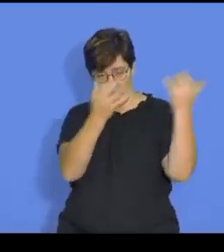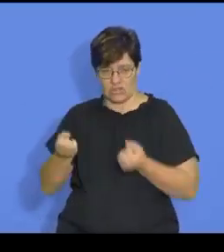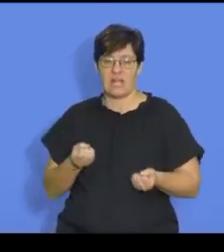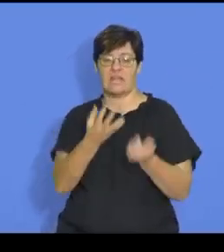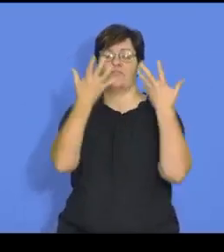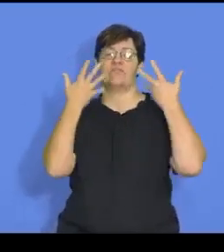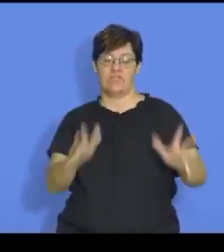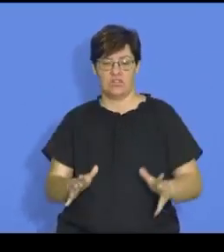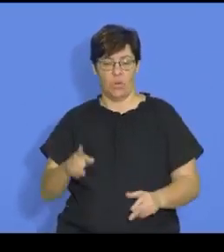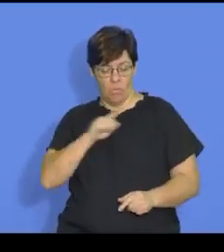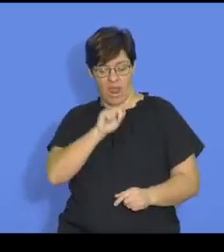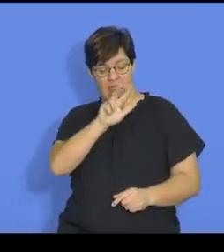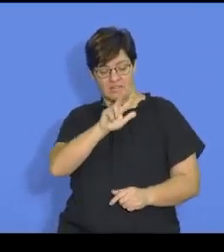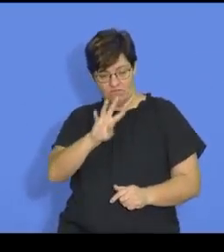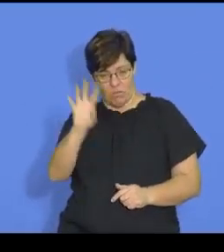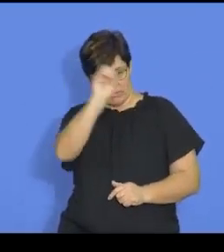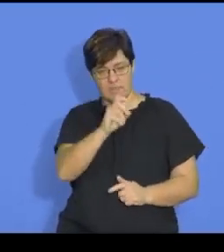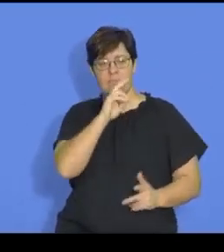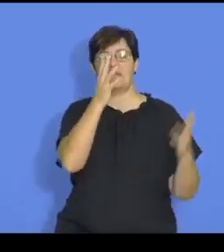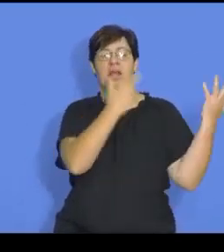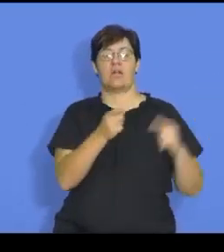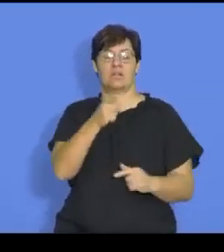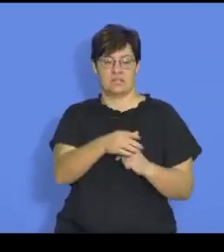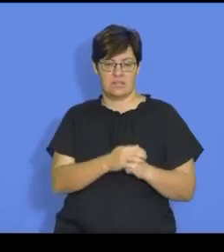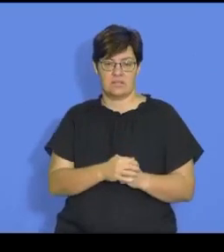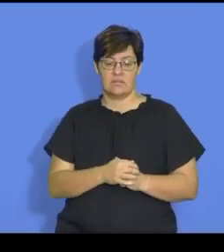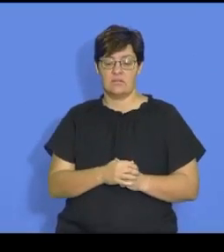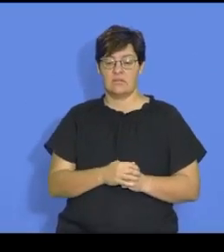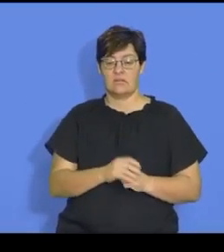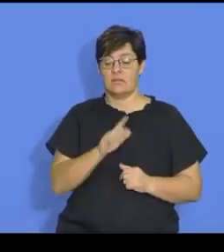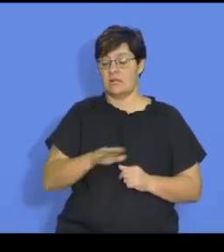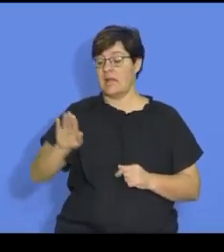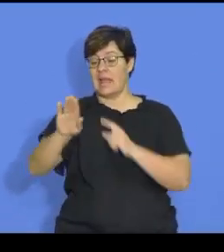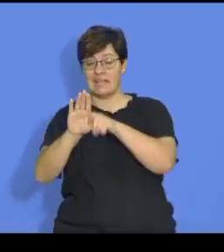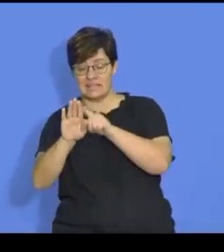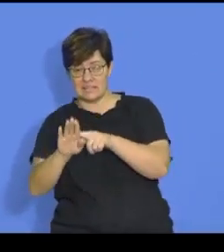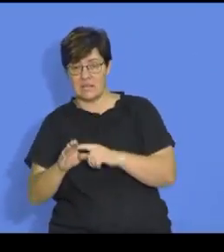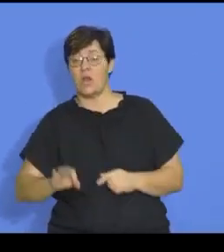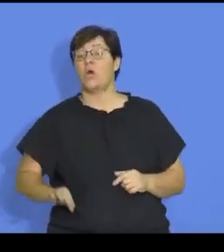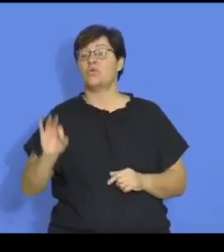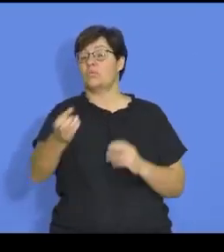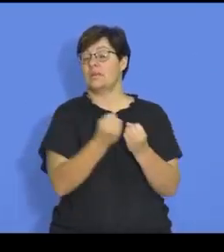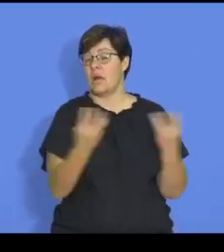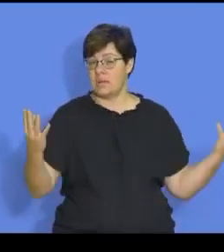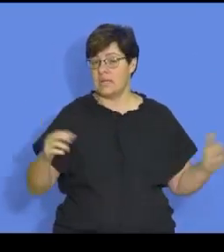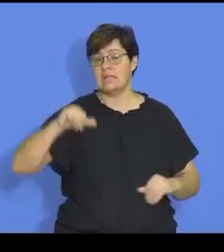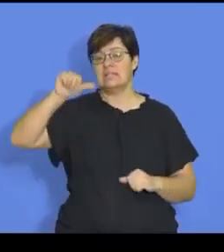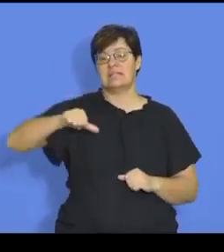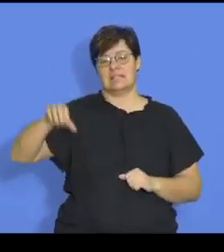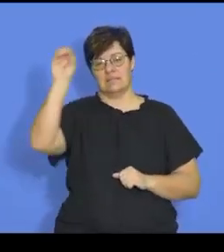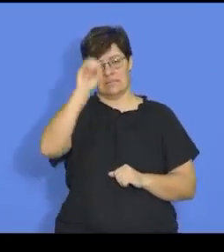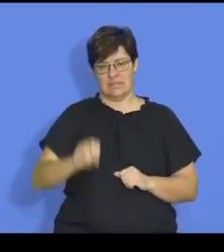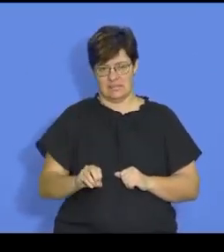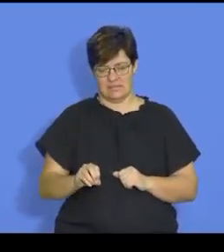giving them that calculation that they are requiring. And remember, Candice, on the other hand, she's